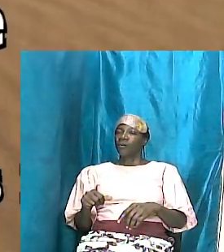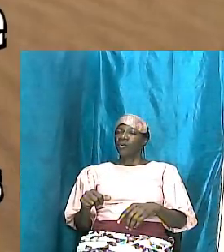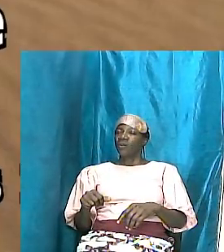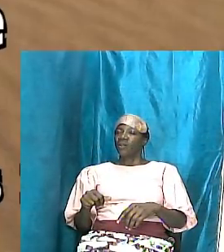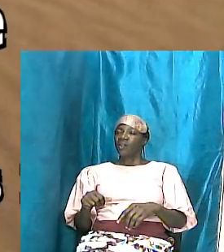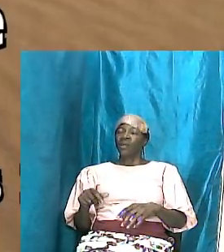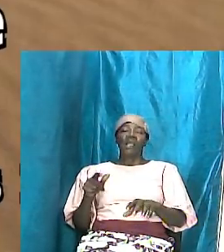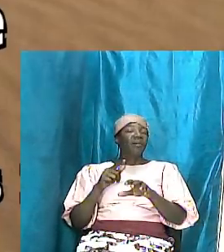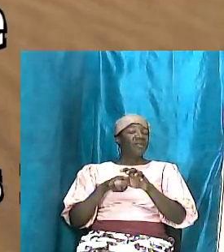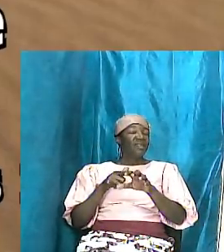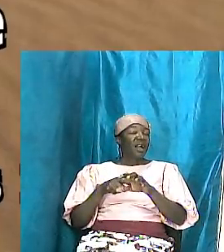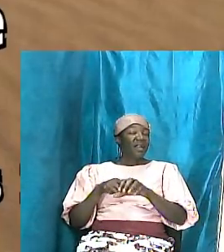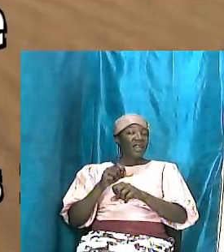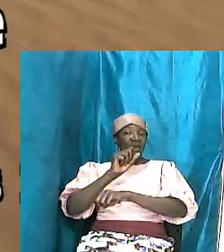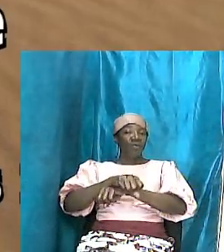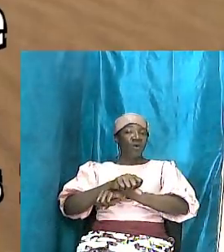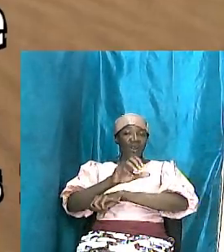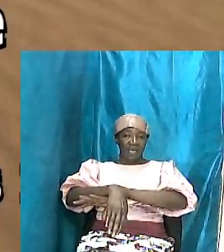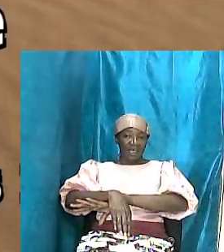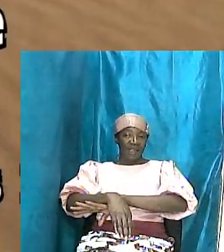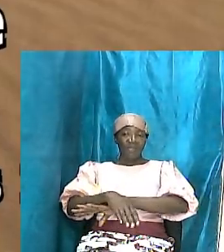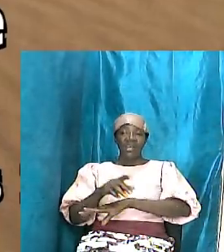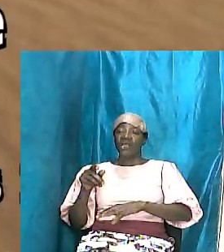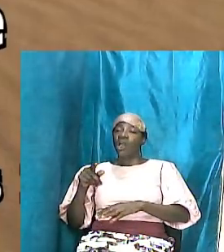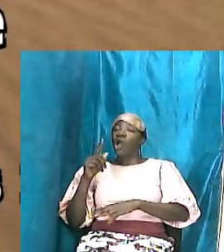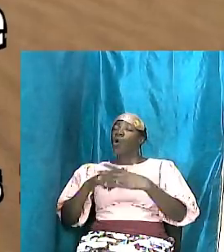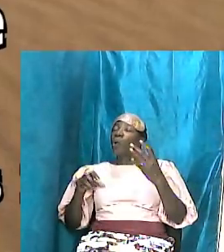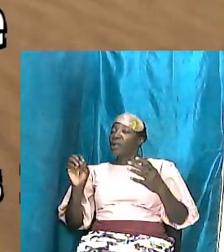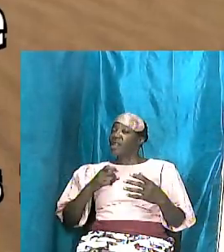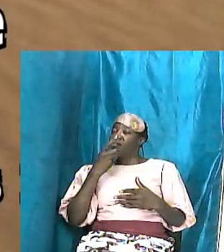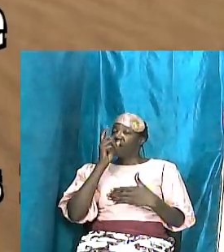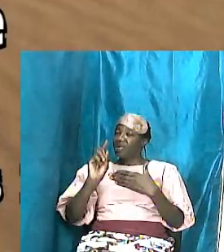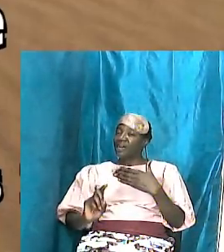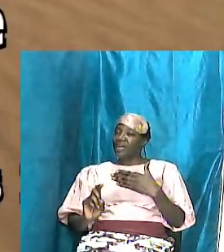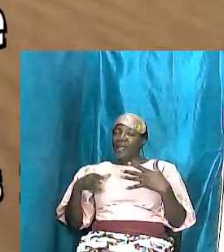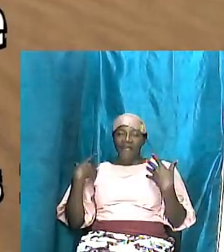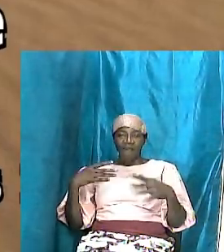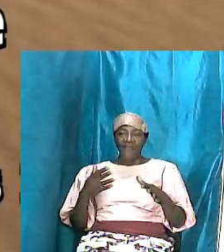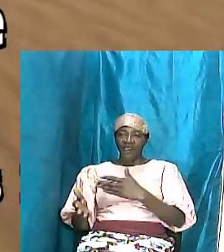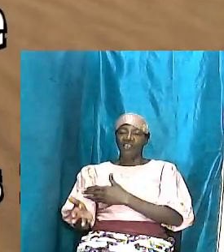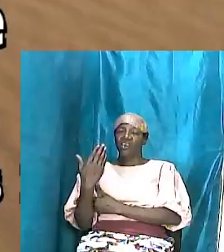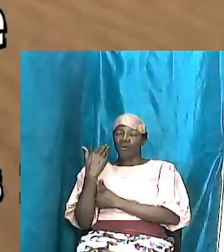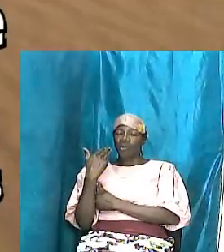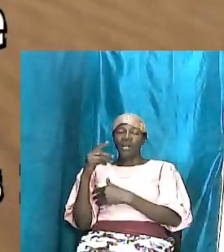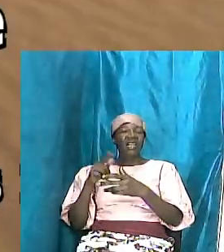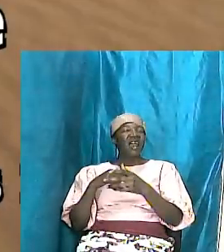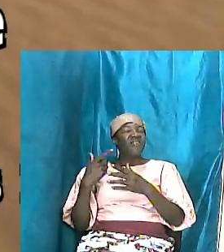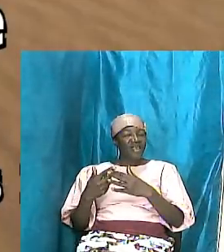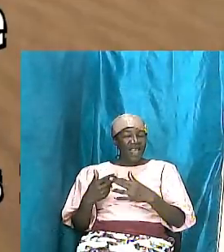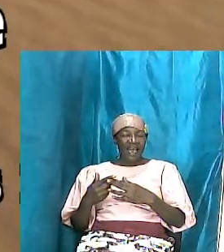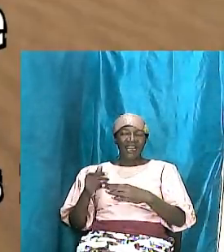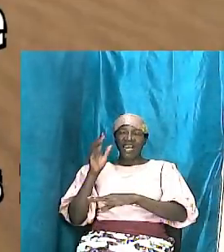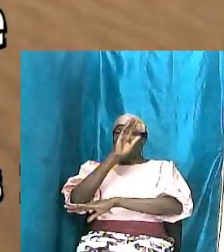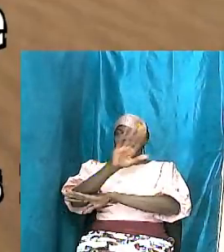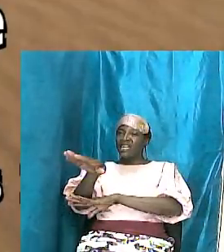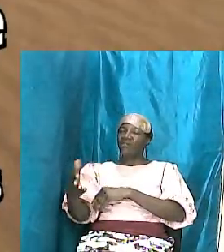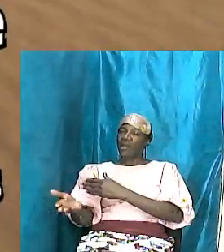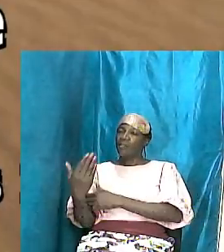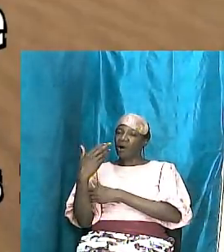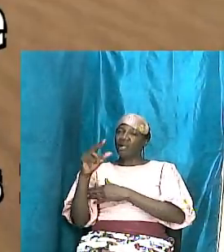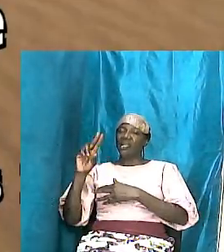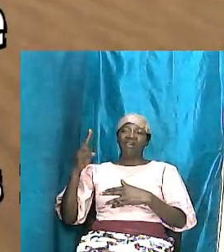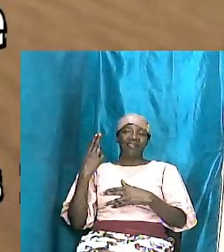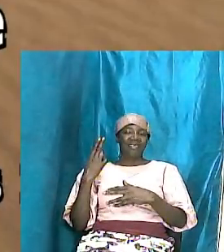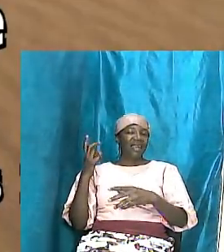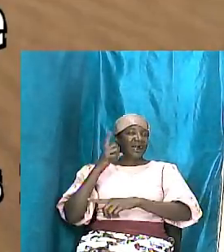So he started the work in the evening and whatever he did, he finished it the morning. And then the evening and the morning was the second day. So I want